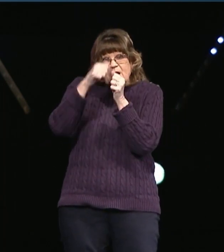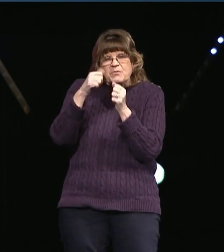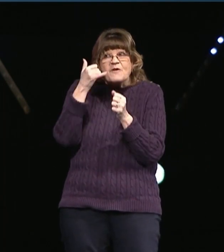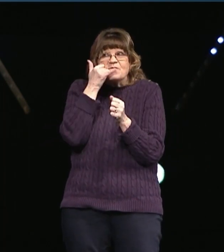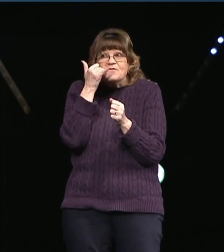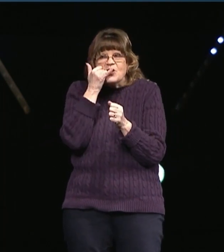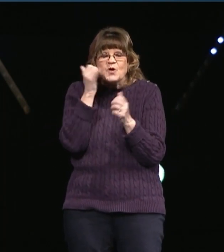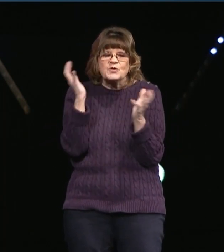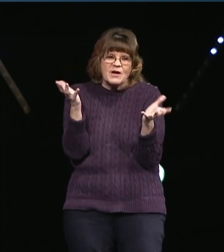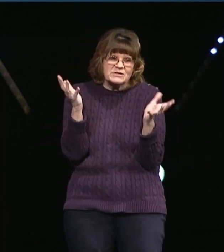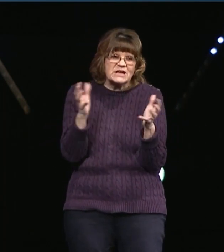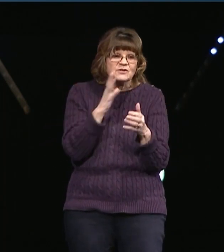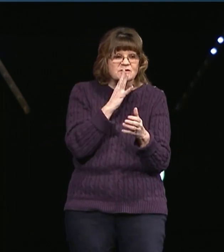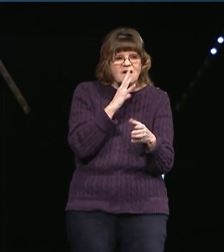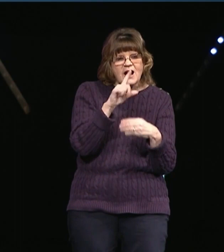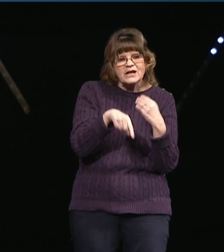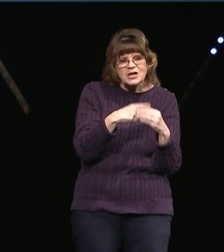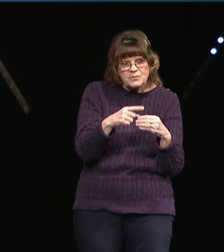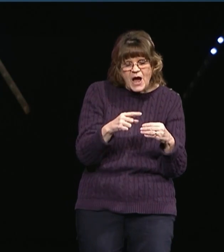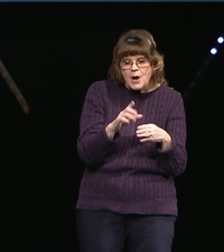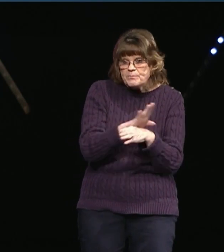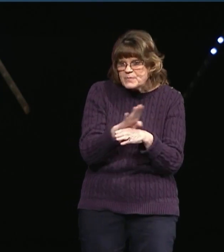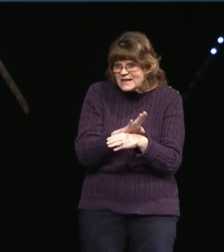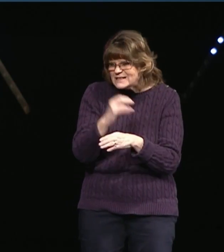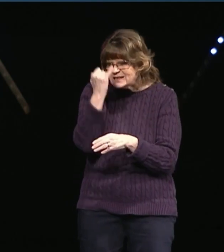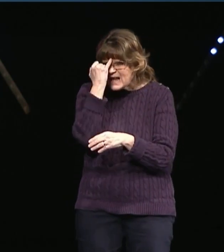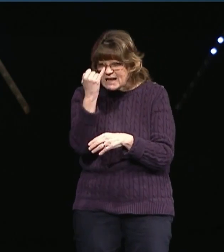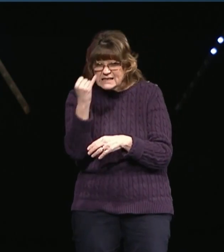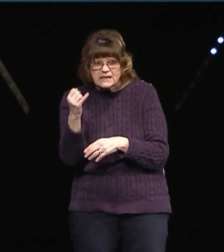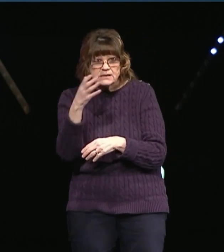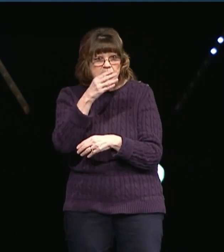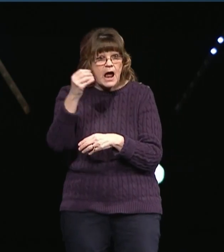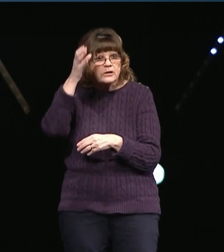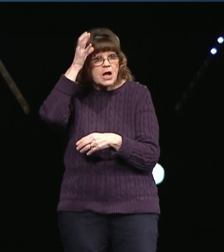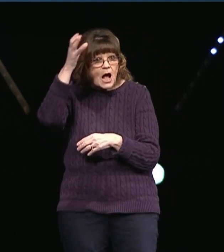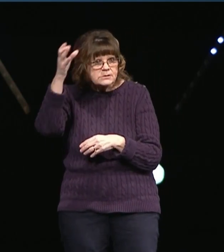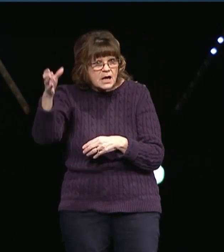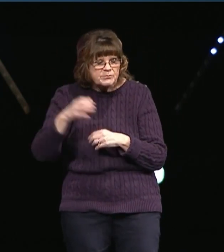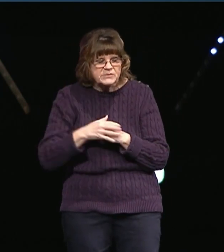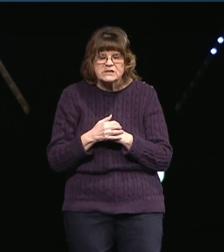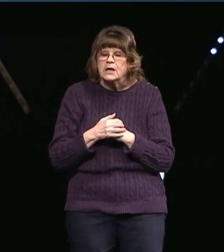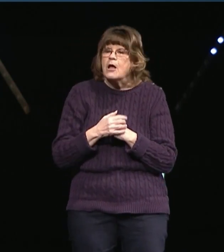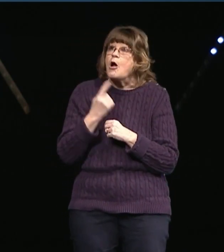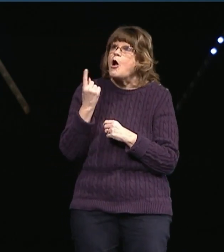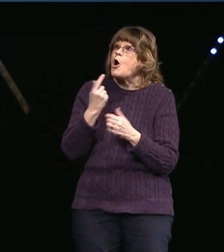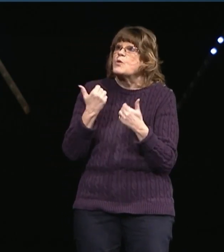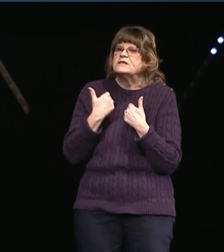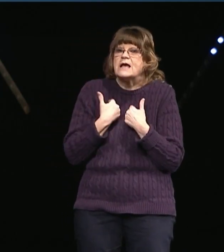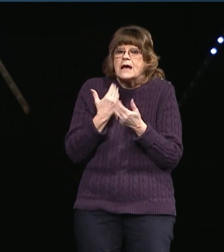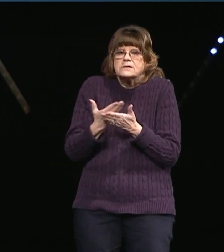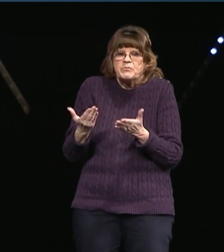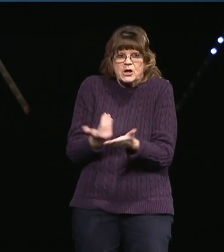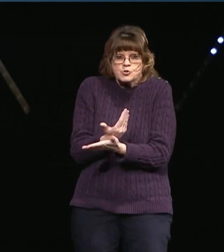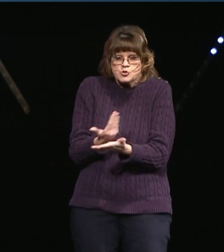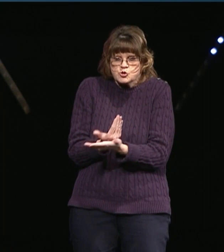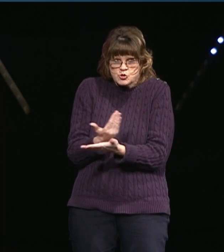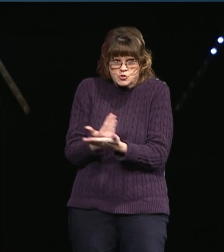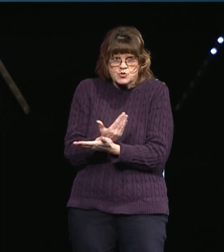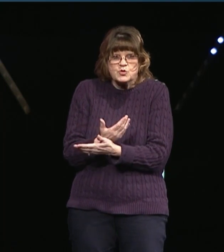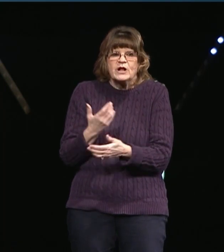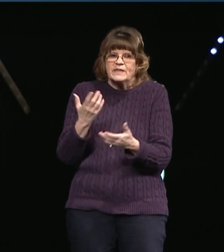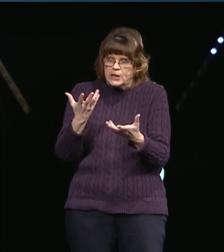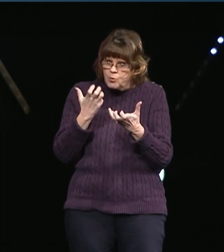where we spent hours talking about business ideas and concepts. He always had something new on his mind he wanted to run past